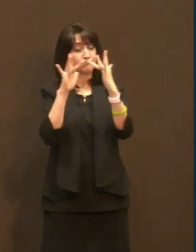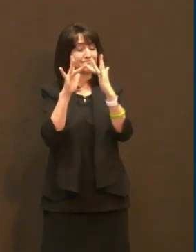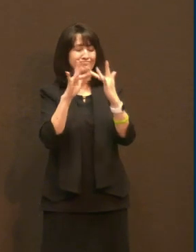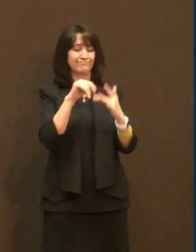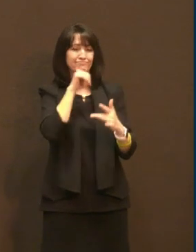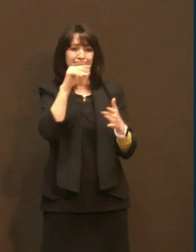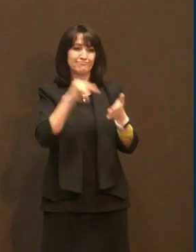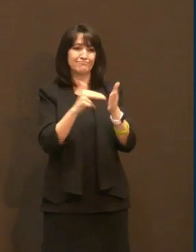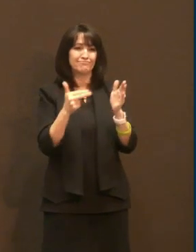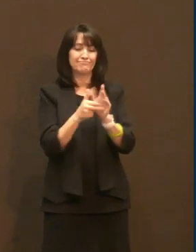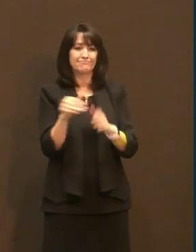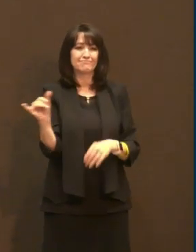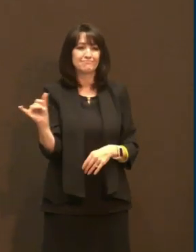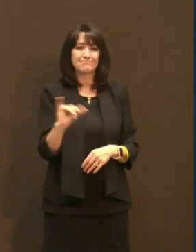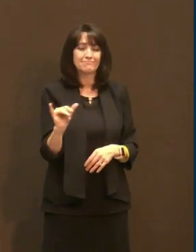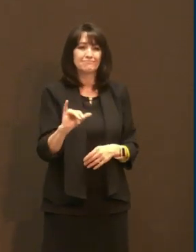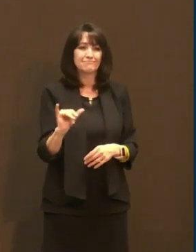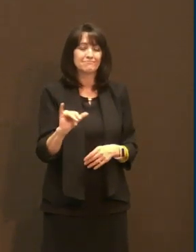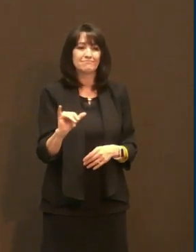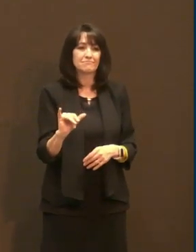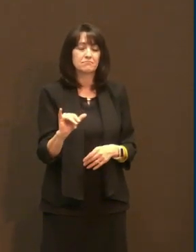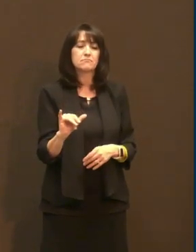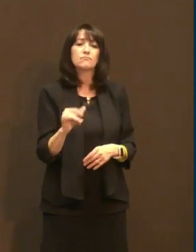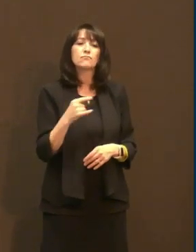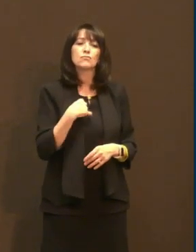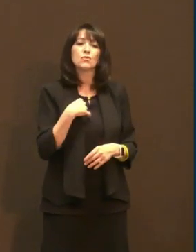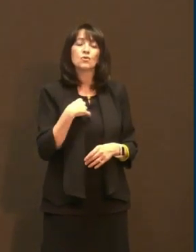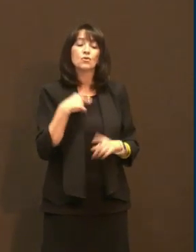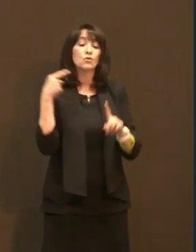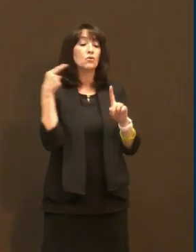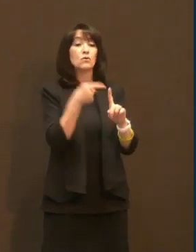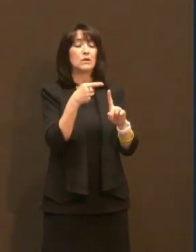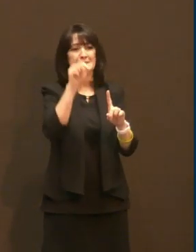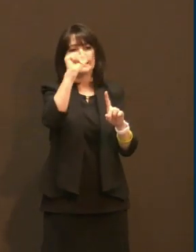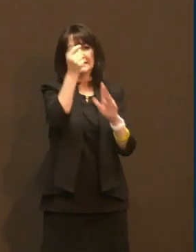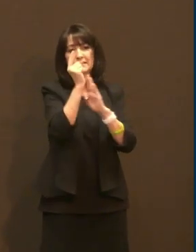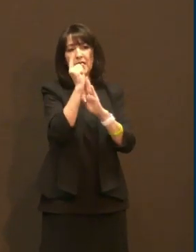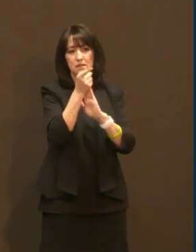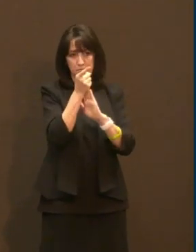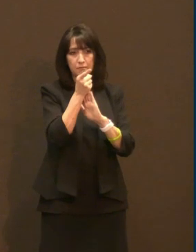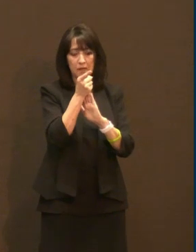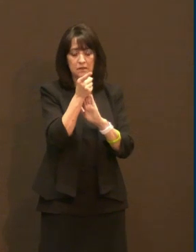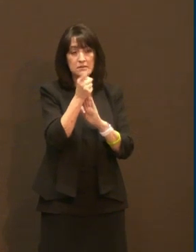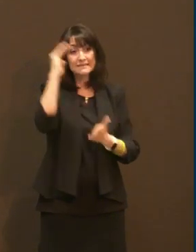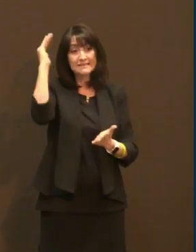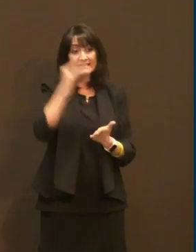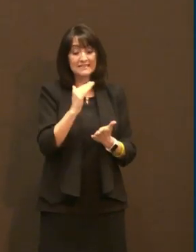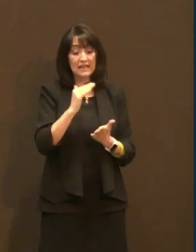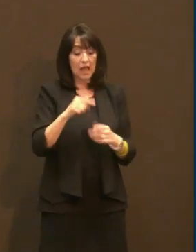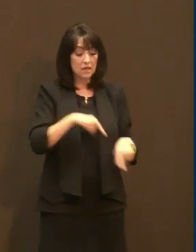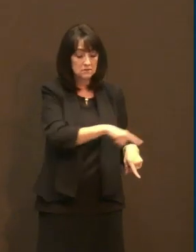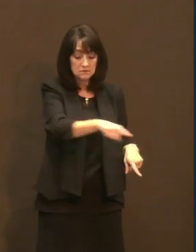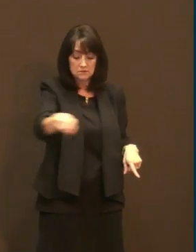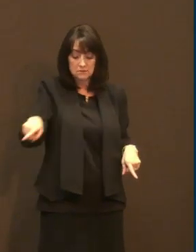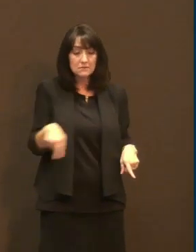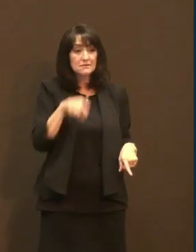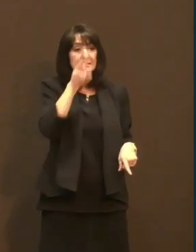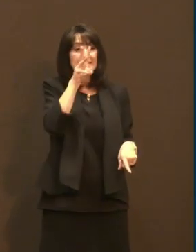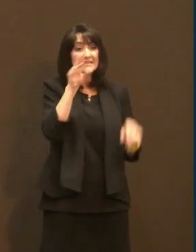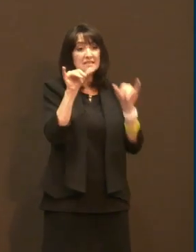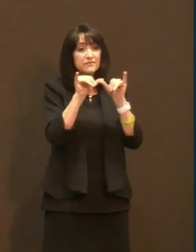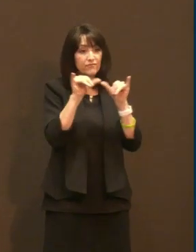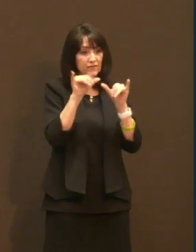that more sustained period of time, 10 minutes or more at 6 feet or less. And those are the